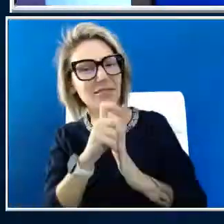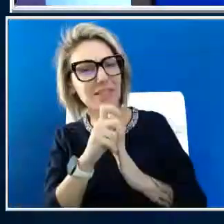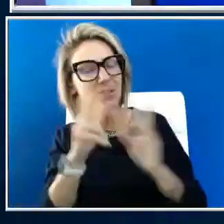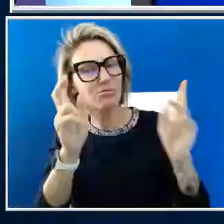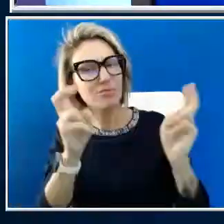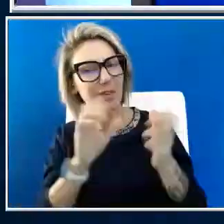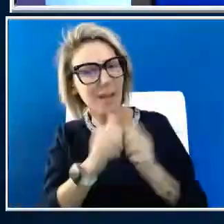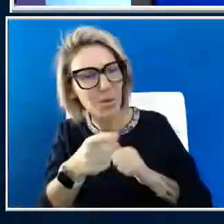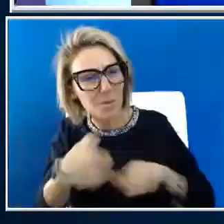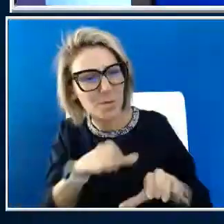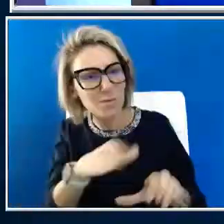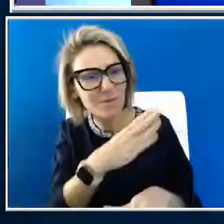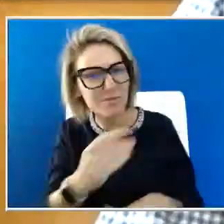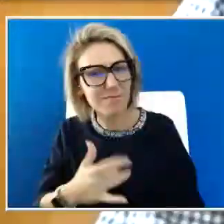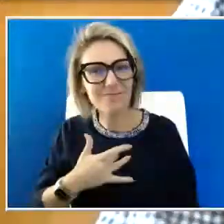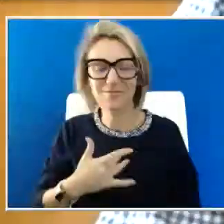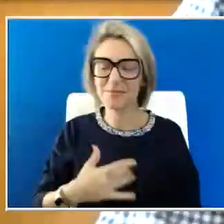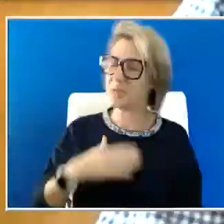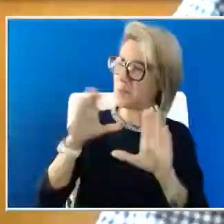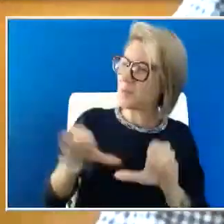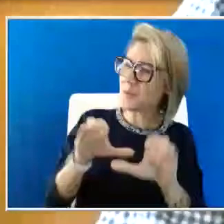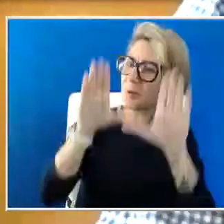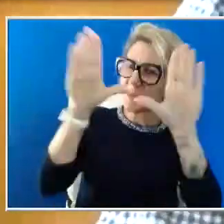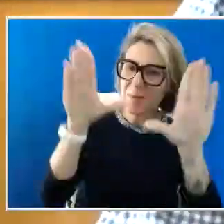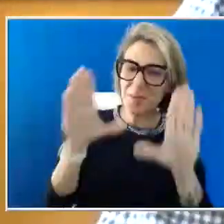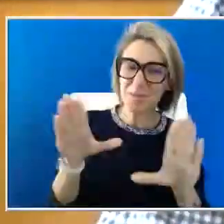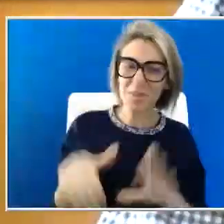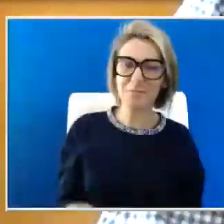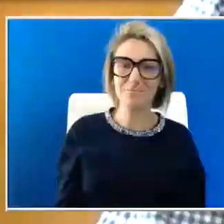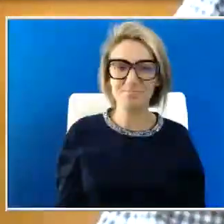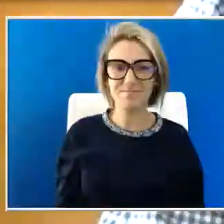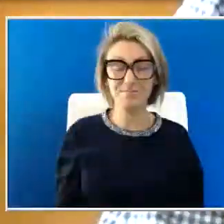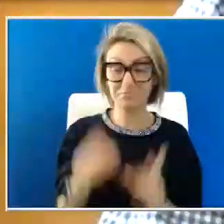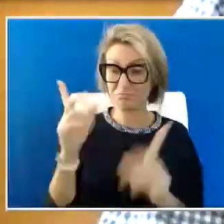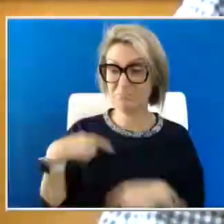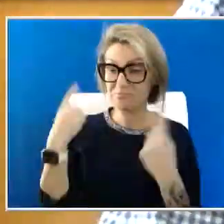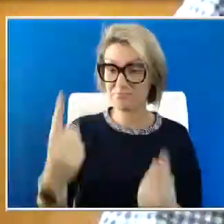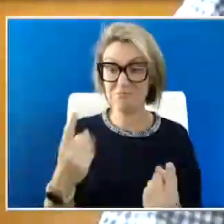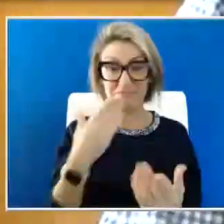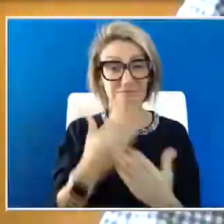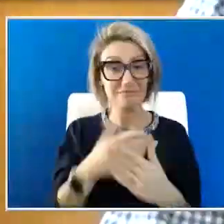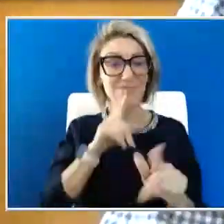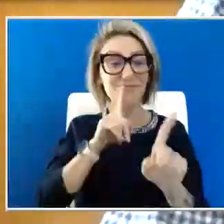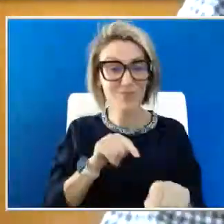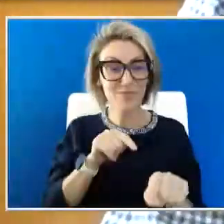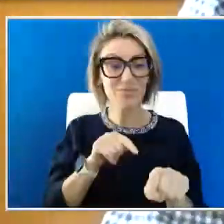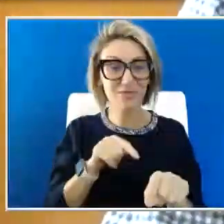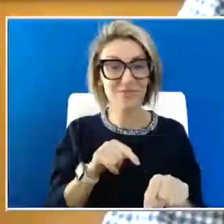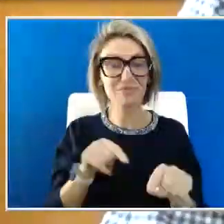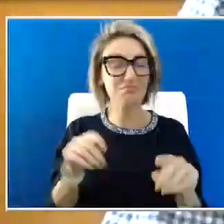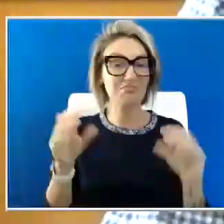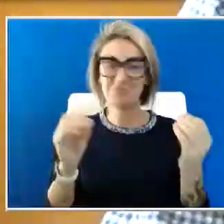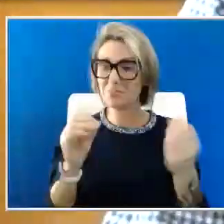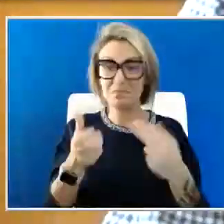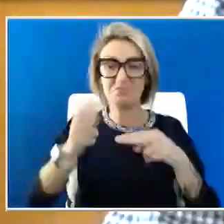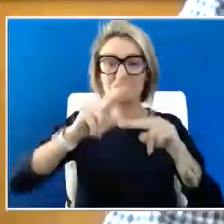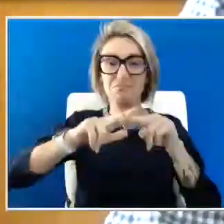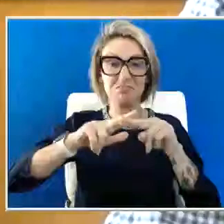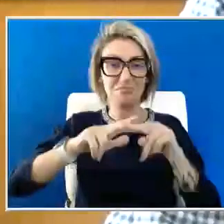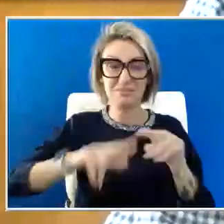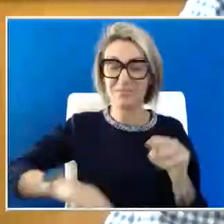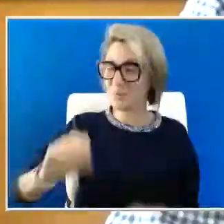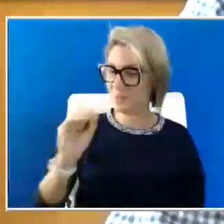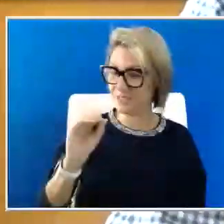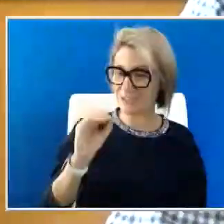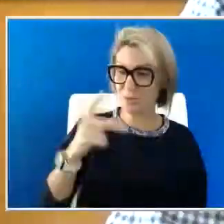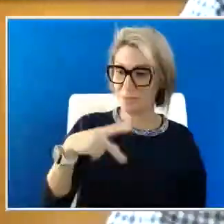feeling? Doing great. So far, I've had good results. No rising, zero